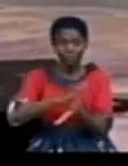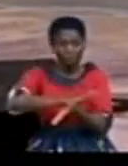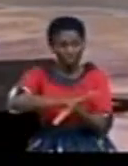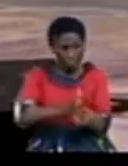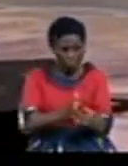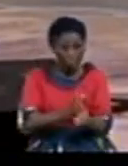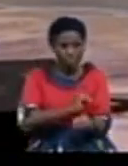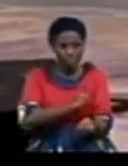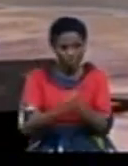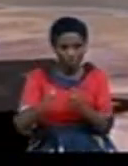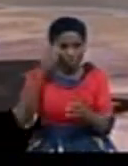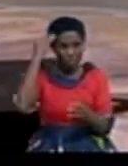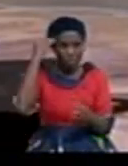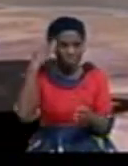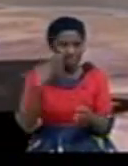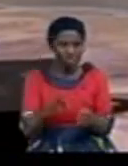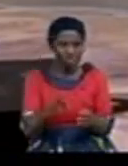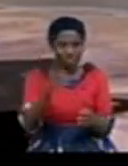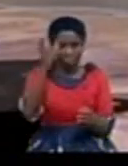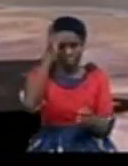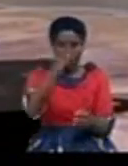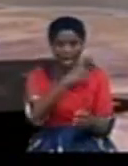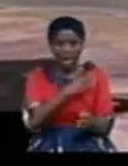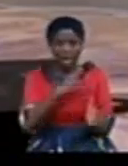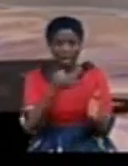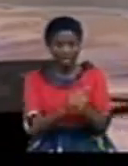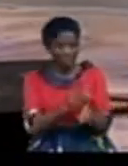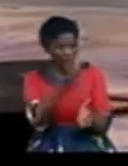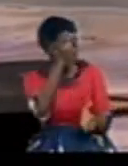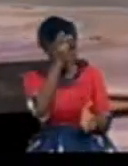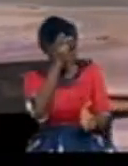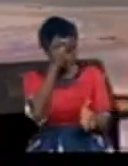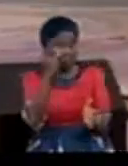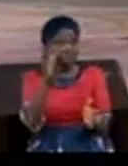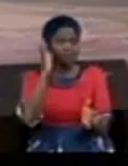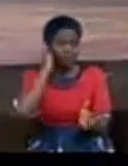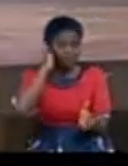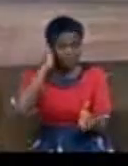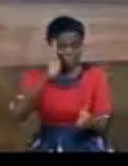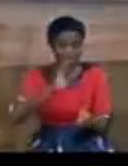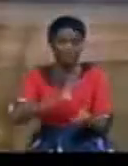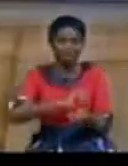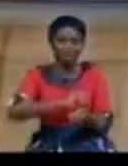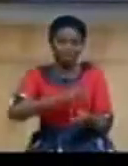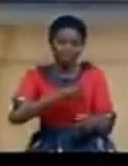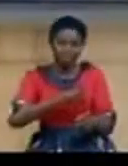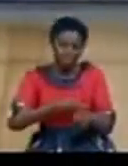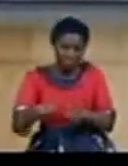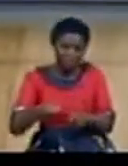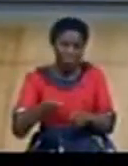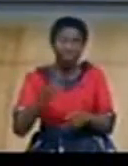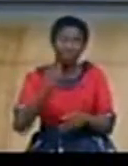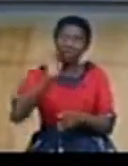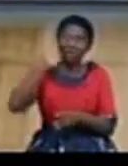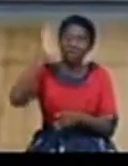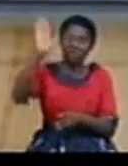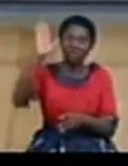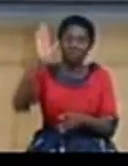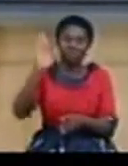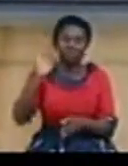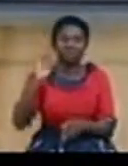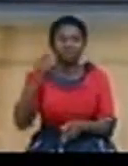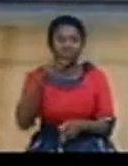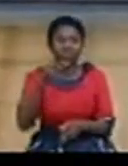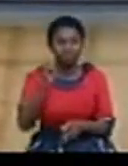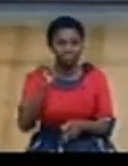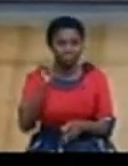devil, Satan, serpent, shall bruise his heel. The only thing you'll be able to do,